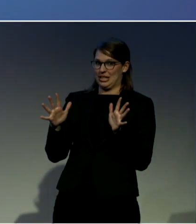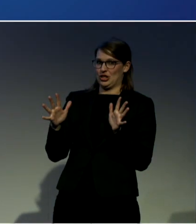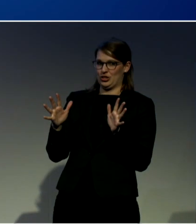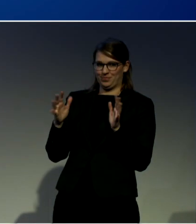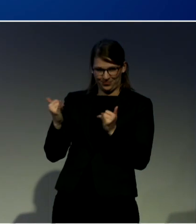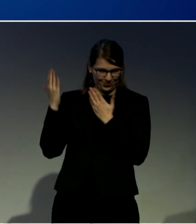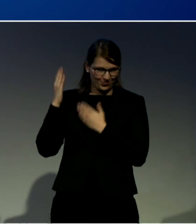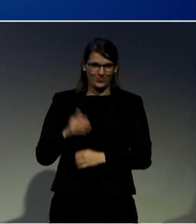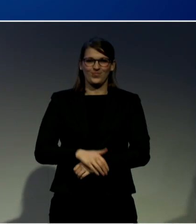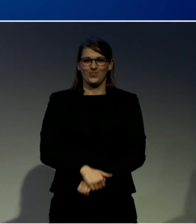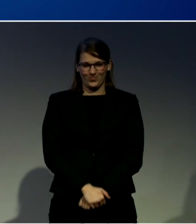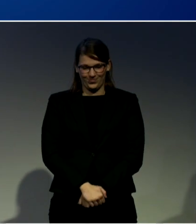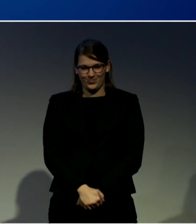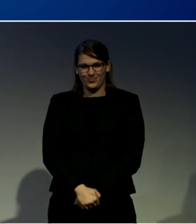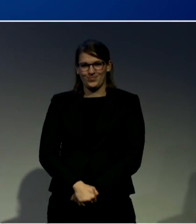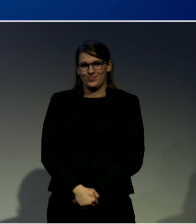And let's roll the film.